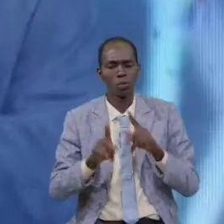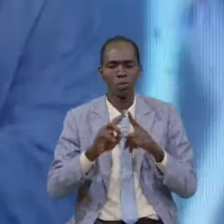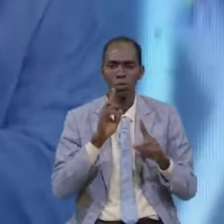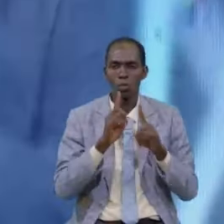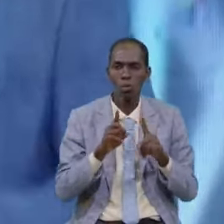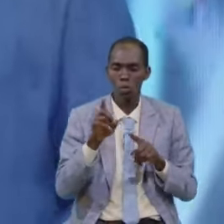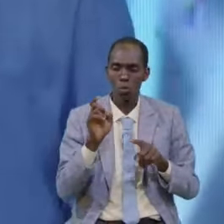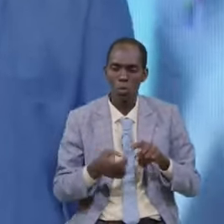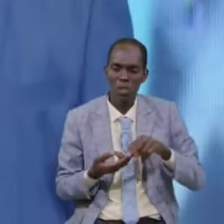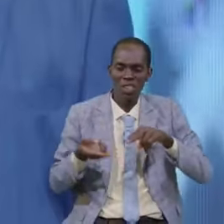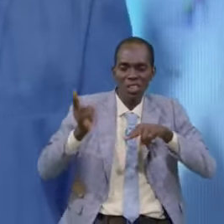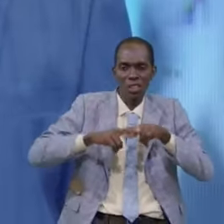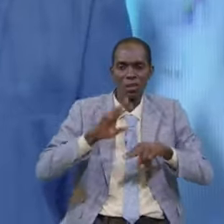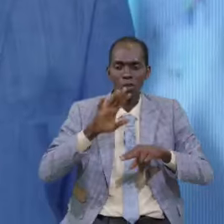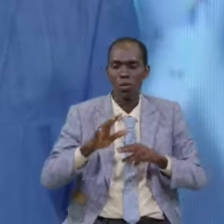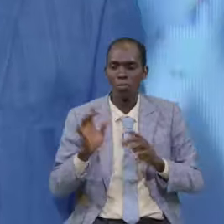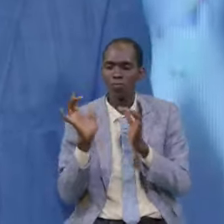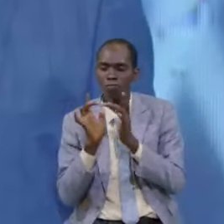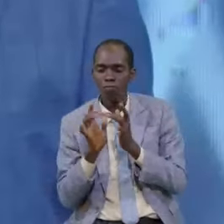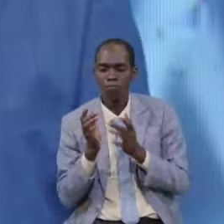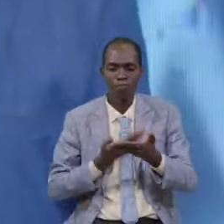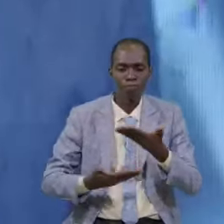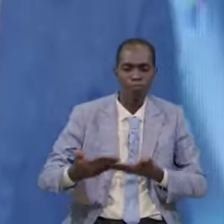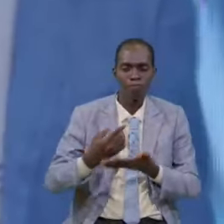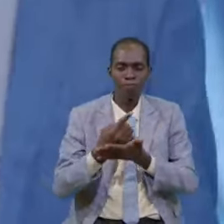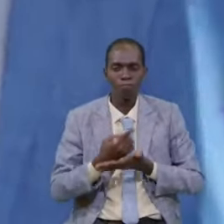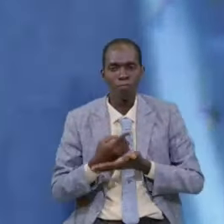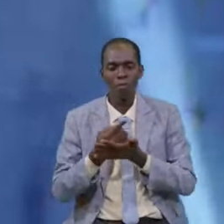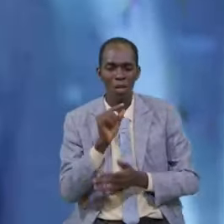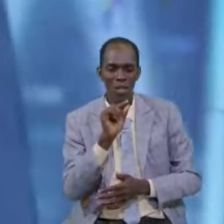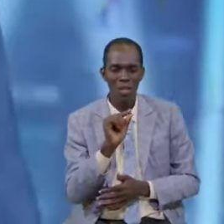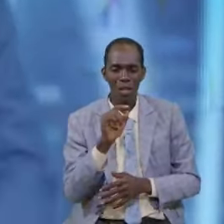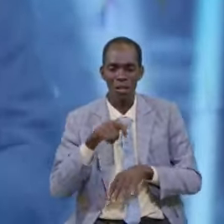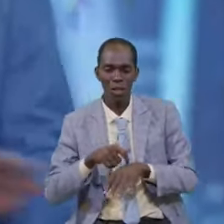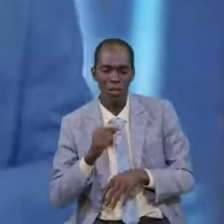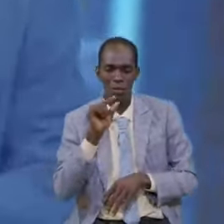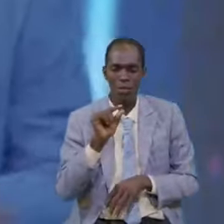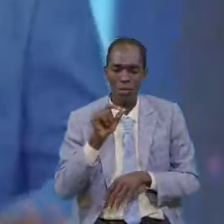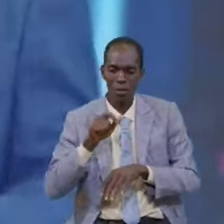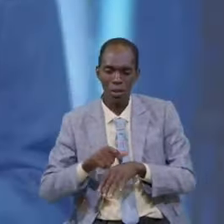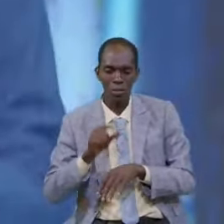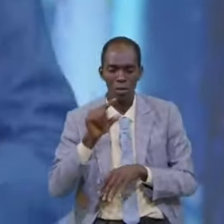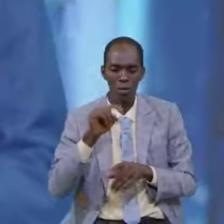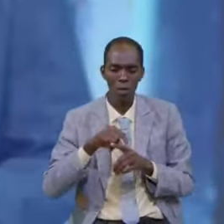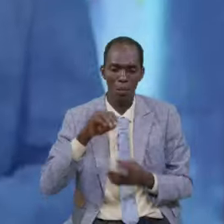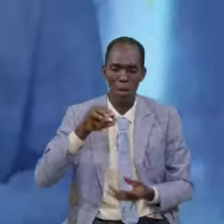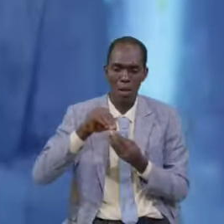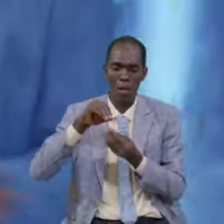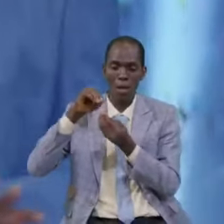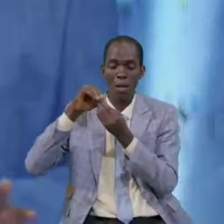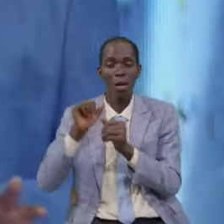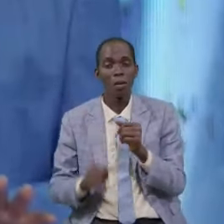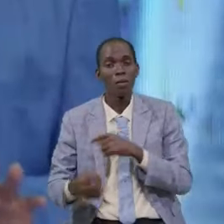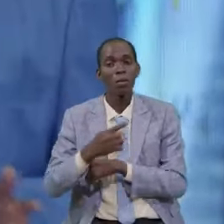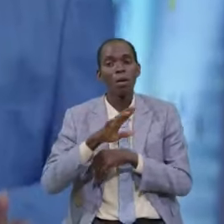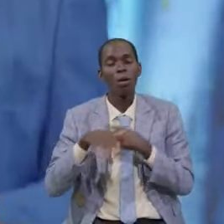with people a little at a time, a step at a time, every day. And all the areas of your life, when